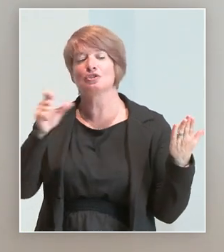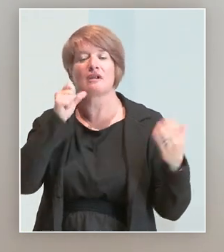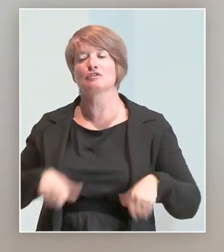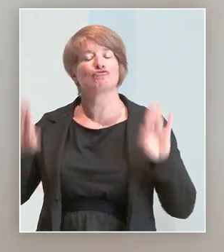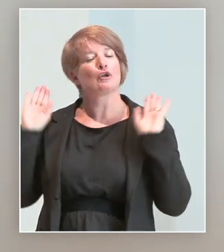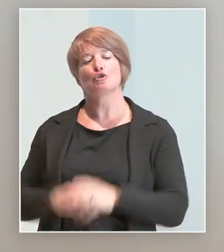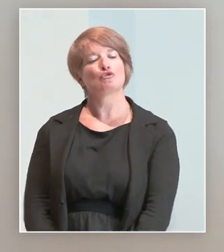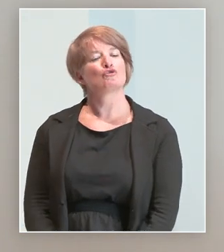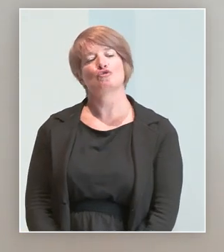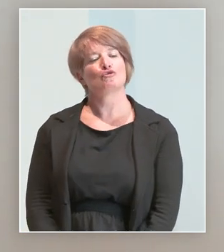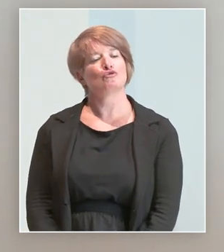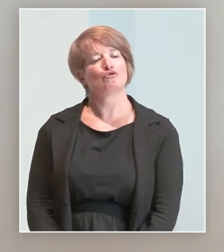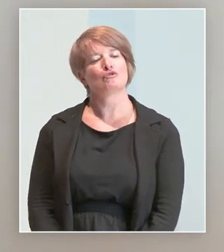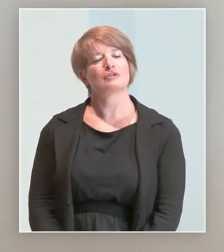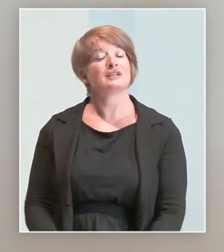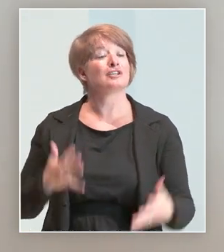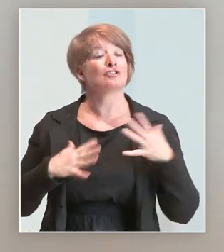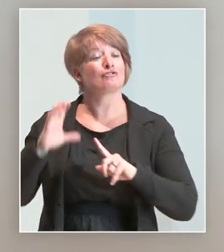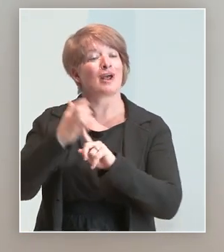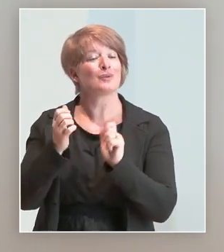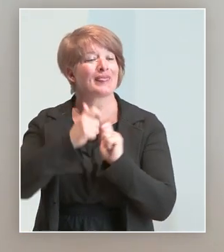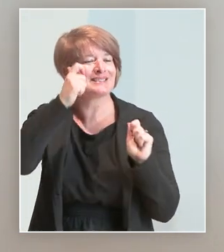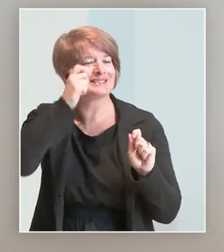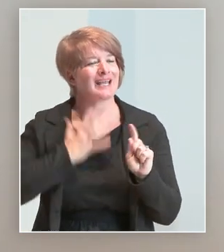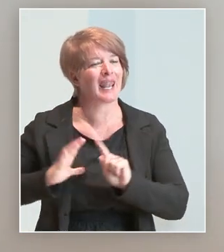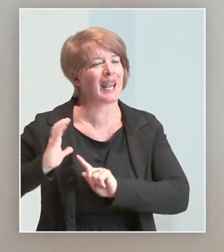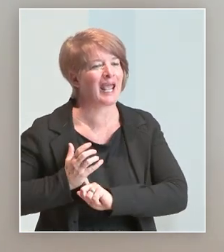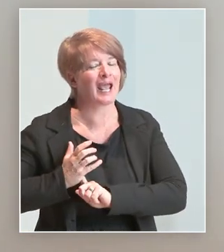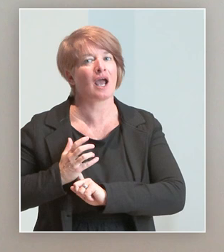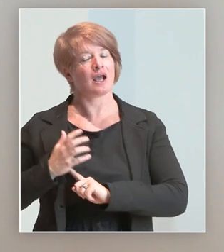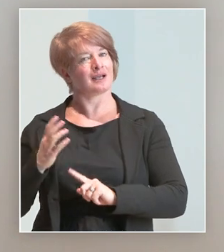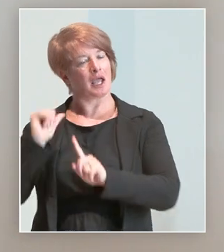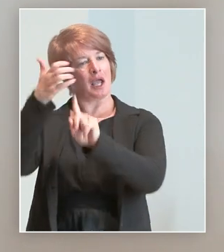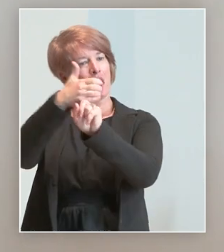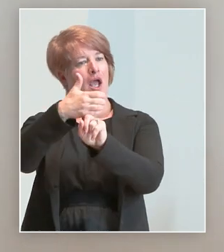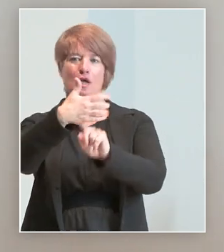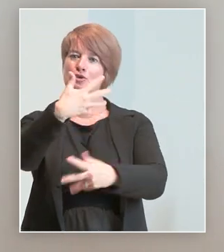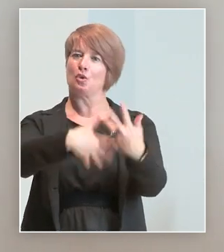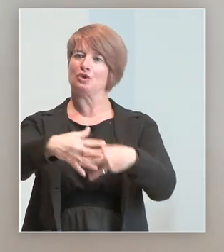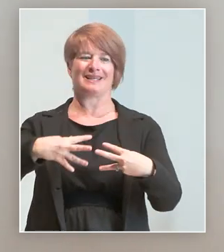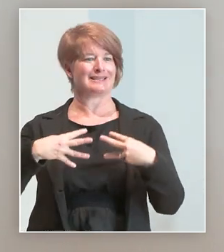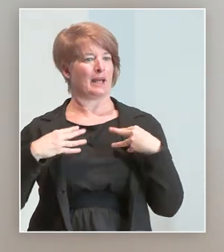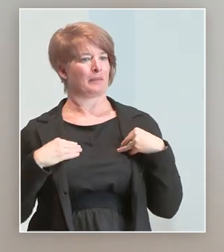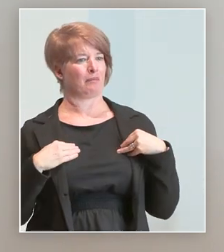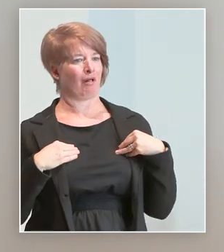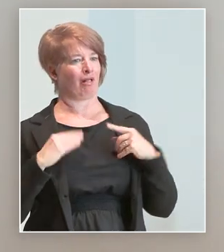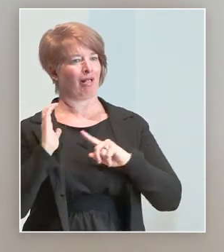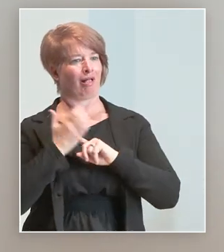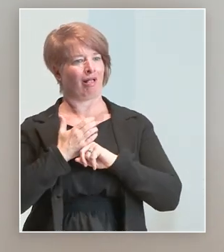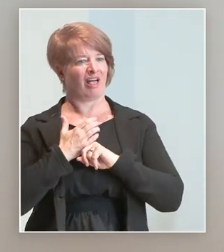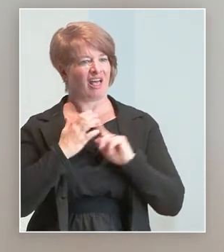surrendered. They can be dressed in skin. They can be dressed in the socially acceptable. Cloak the